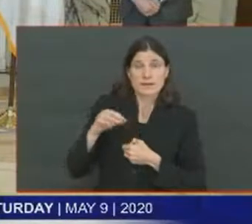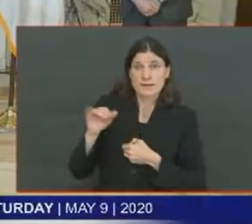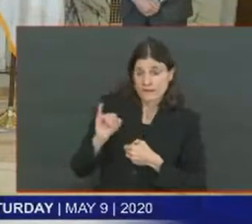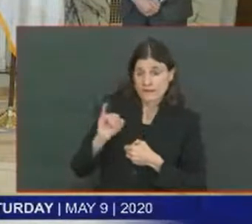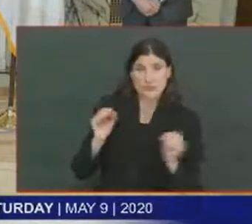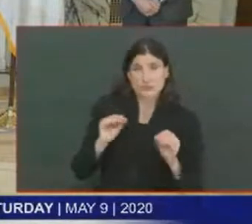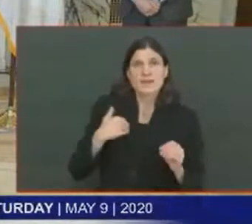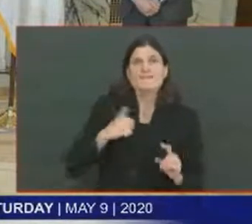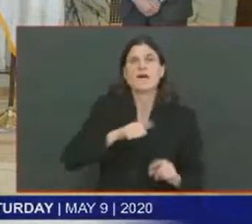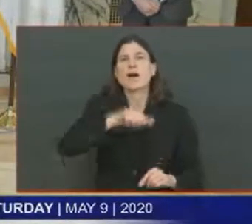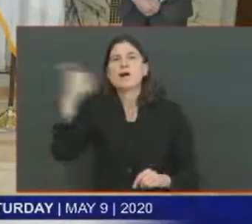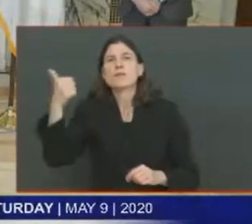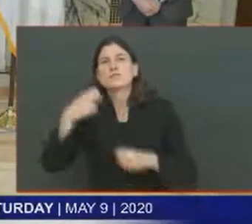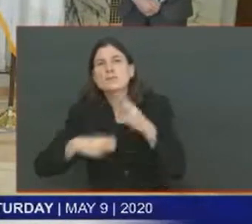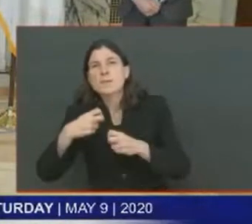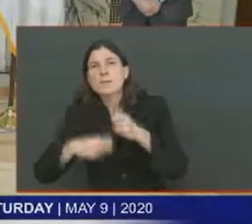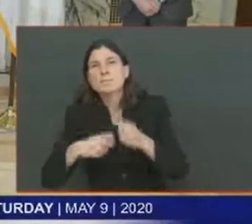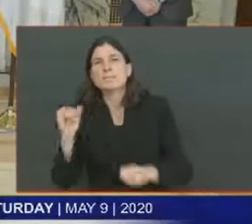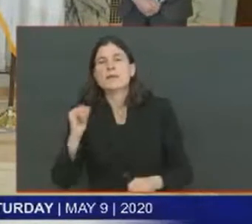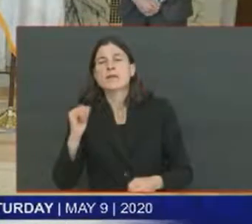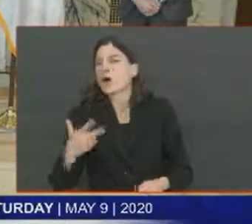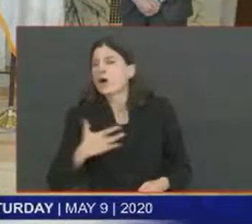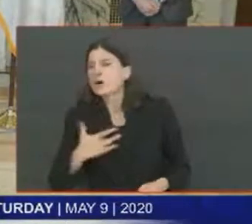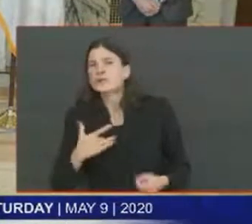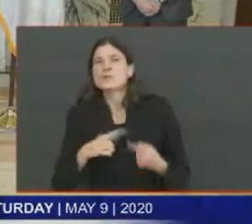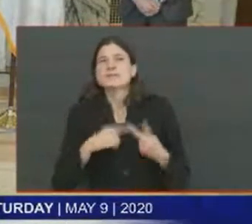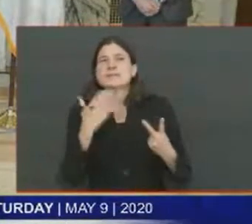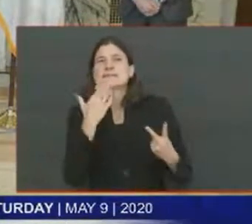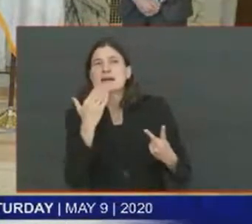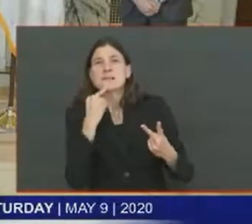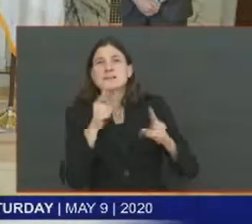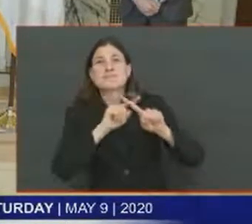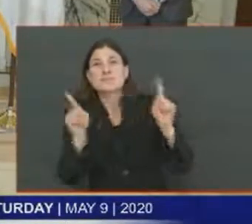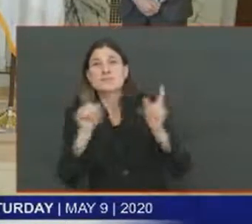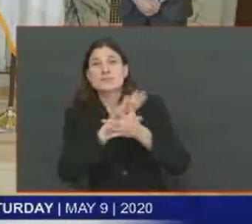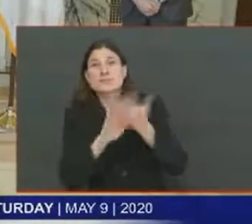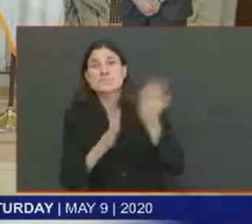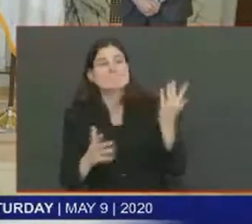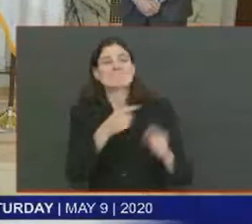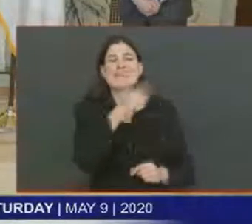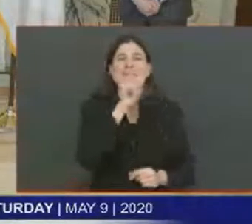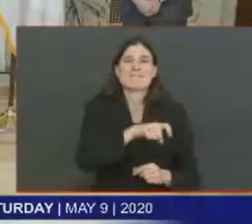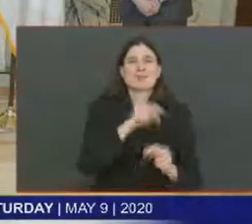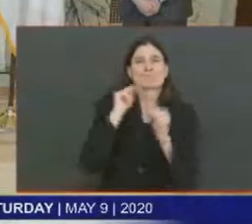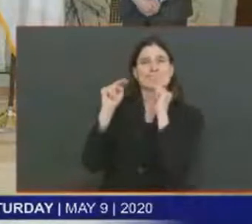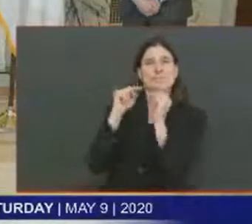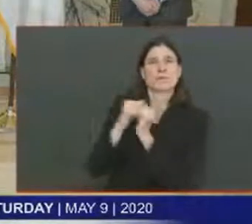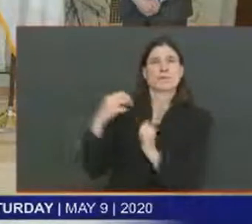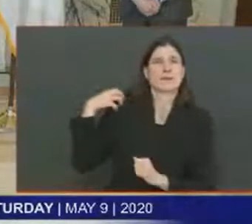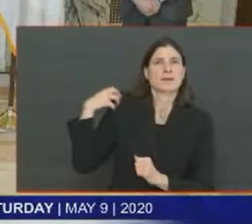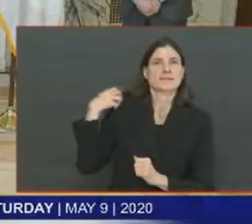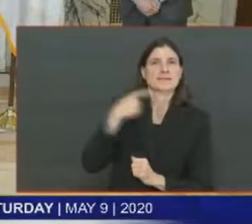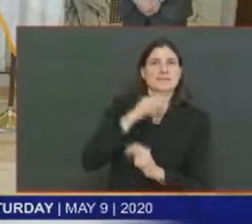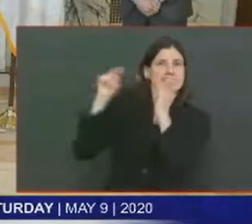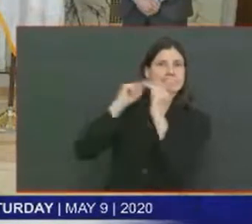out with their employer. So employers should take that into account and should make extra